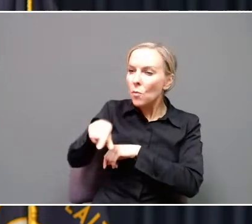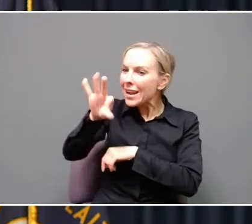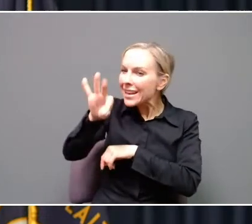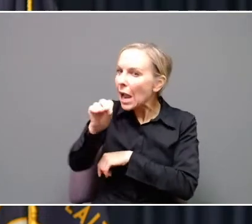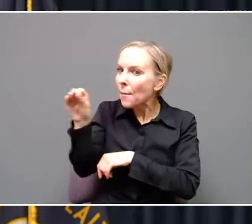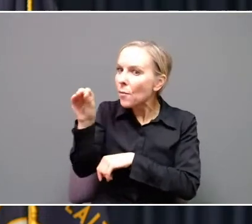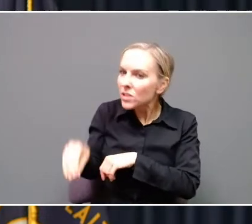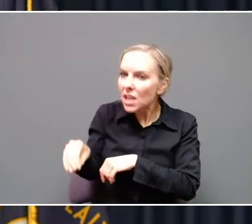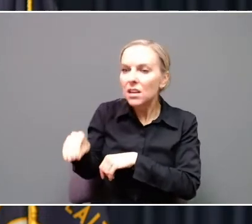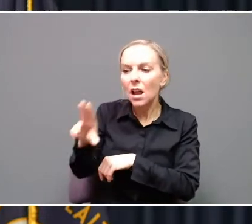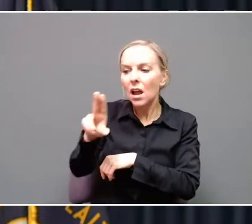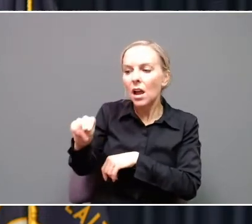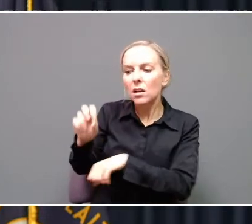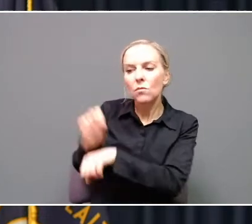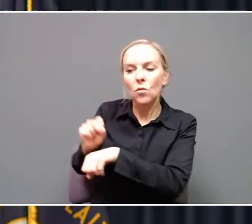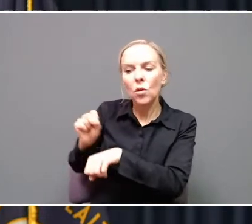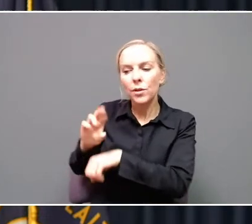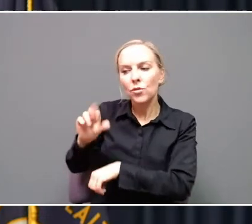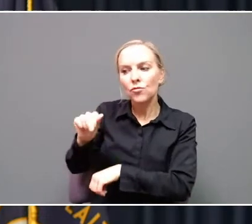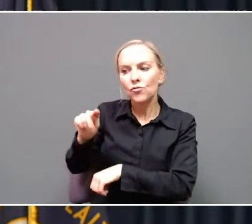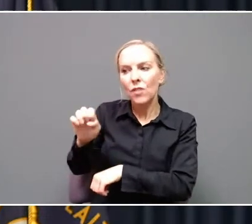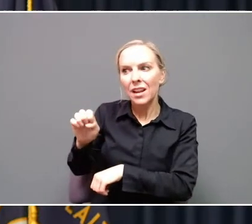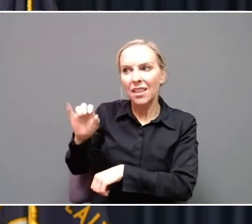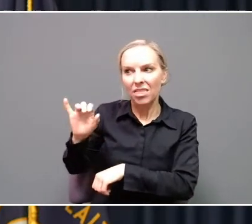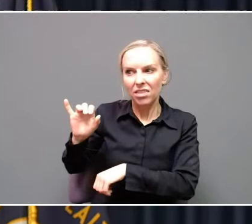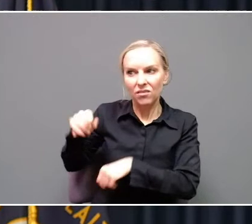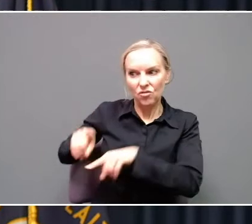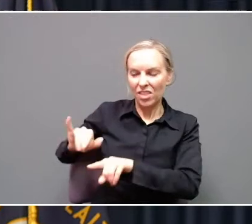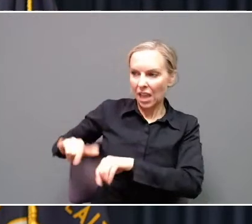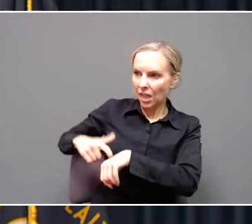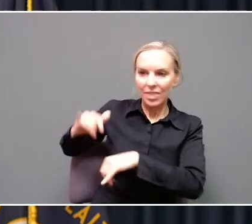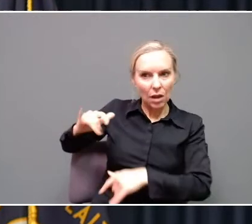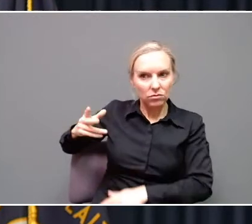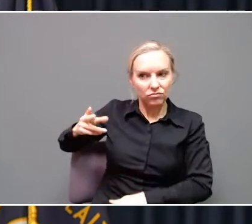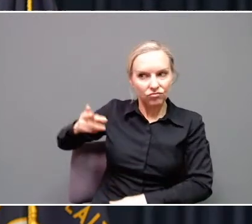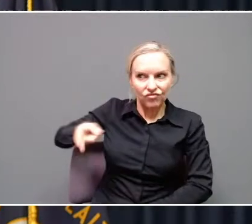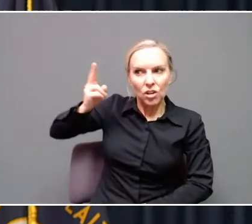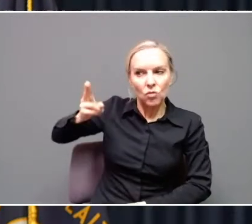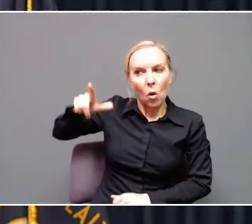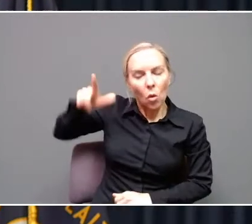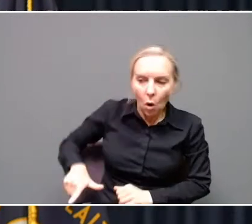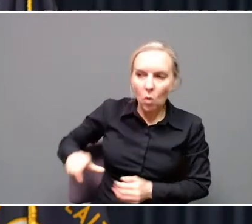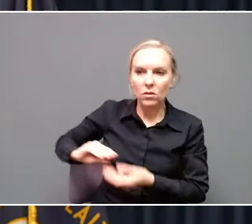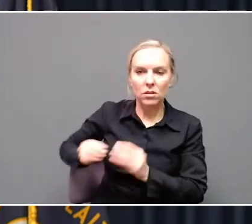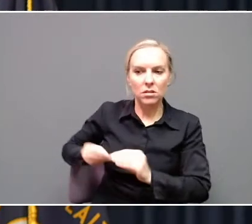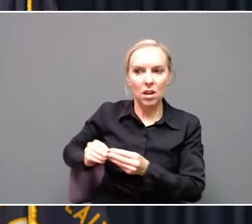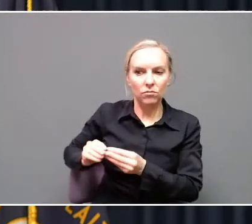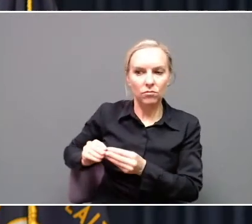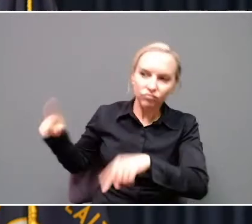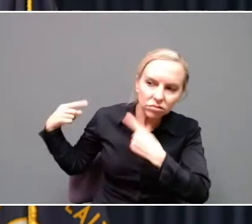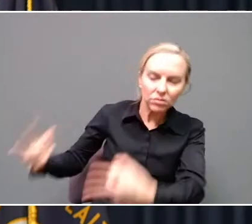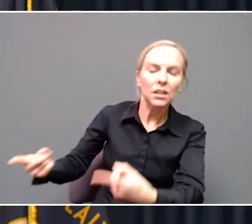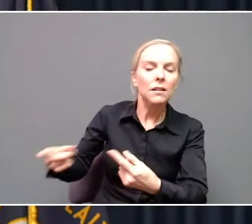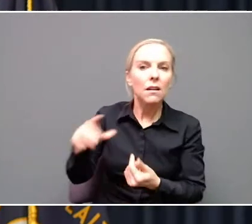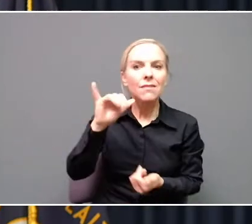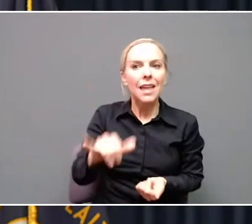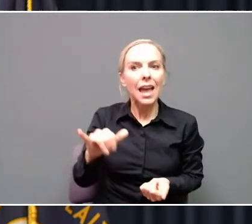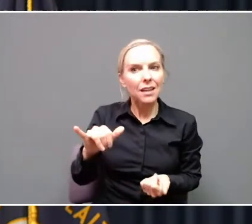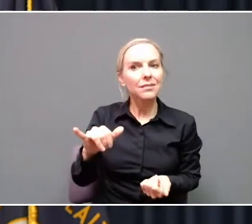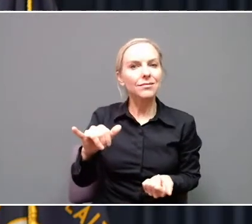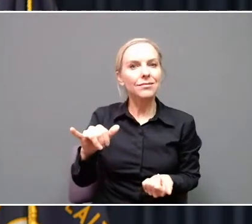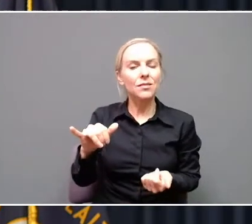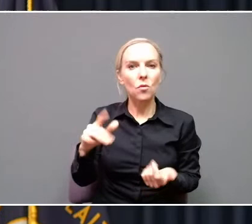unemployment rate, which was then the lowest unemployment rate in the history of the Commonwealth of Kentucky. That is